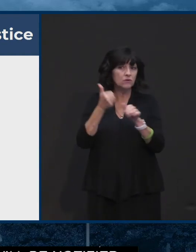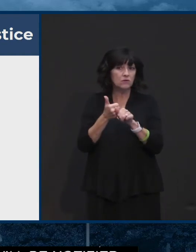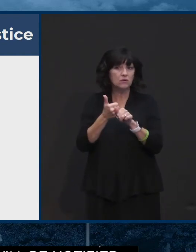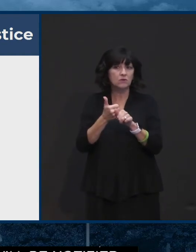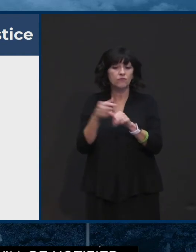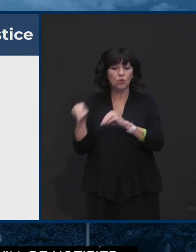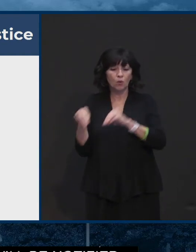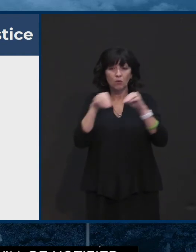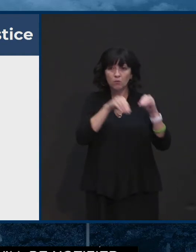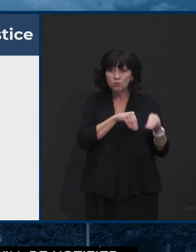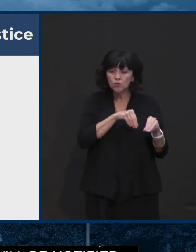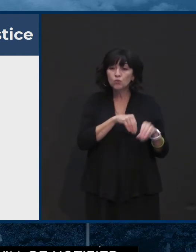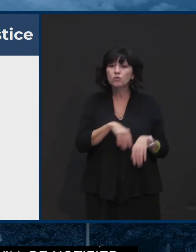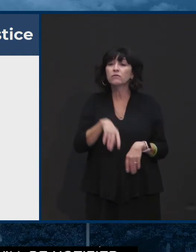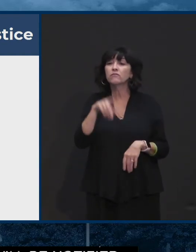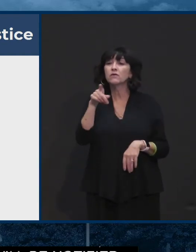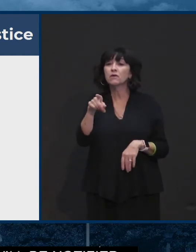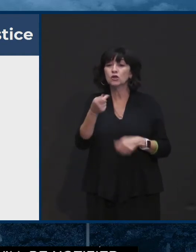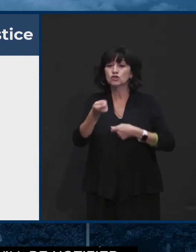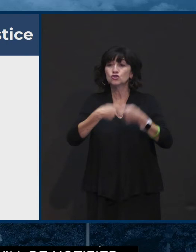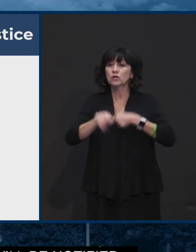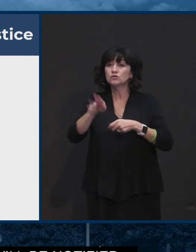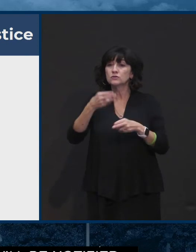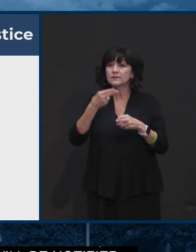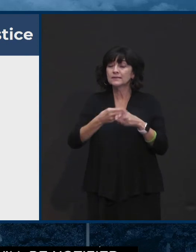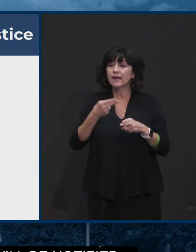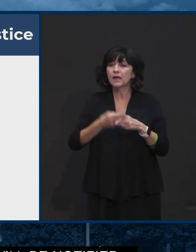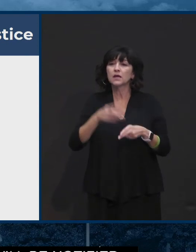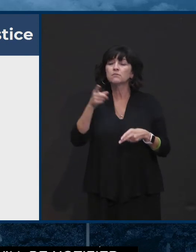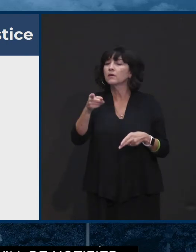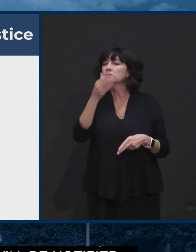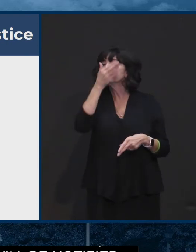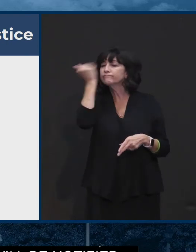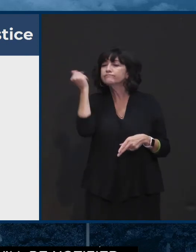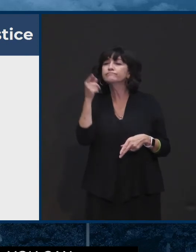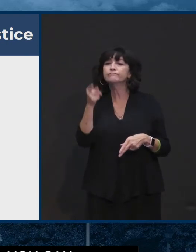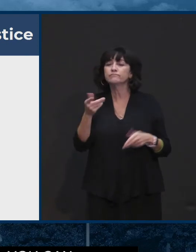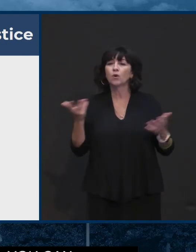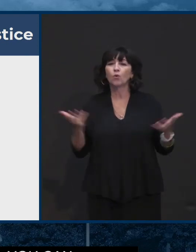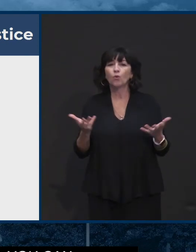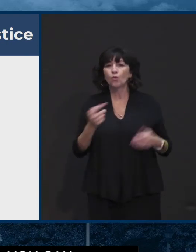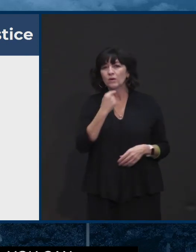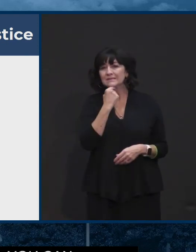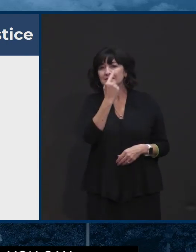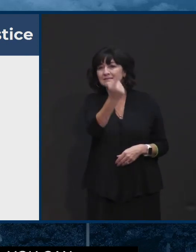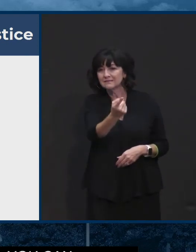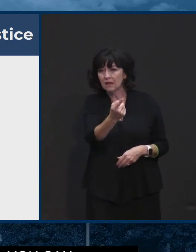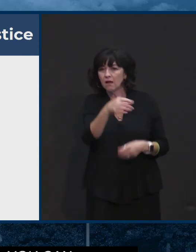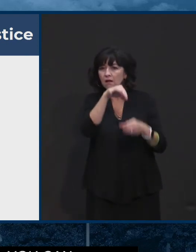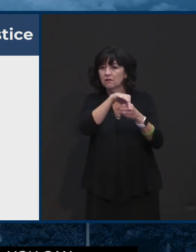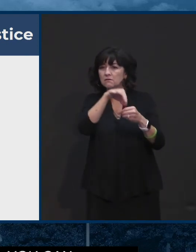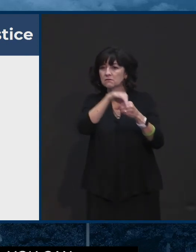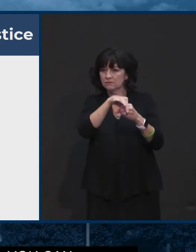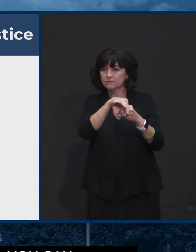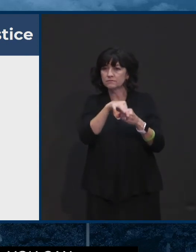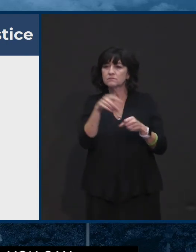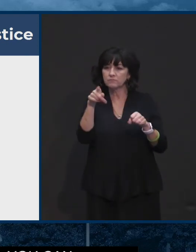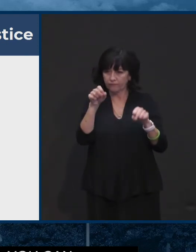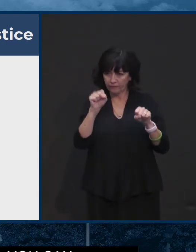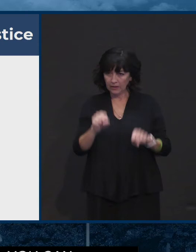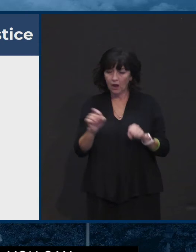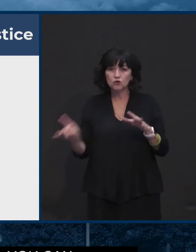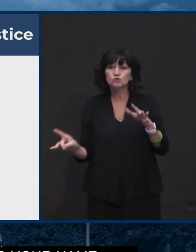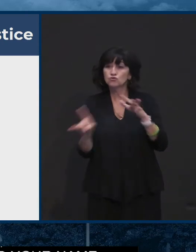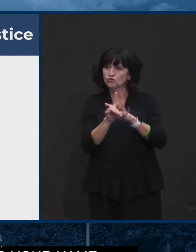name without telling the polling place of your new address on Election Day, you can correct that by showing up on